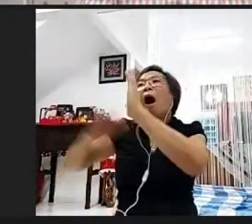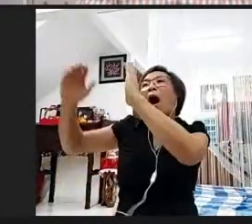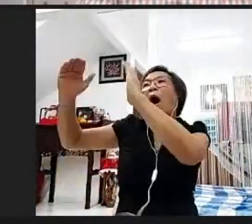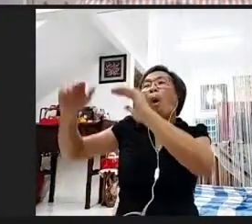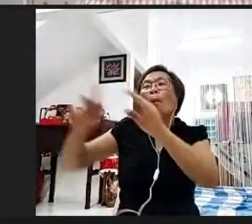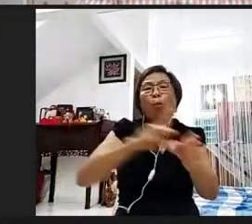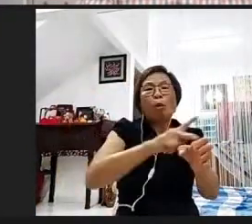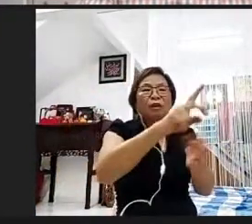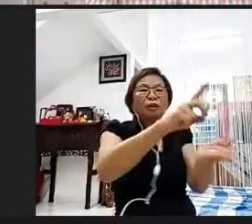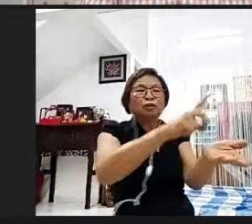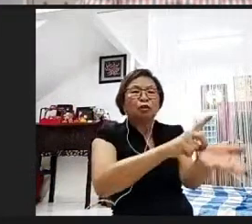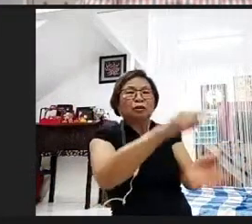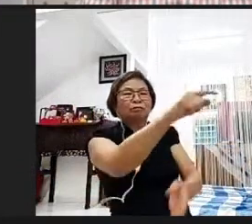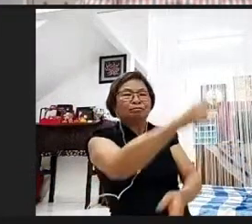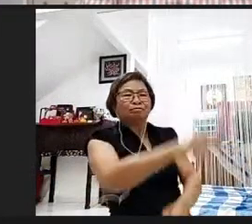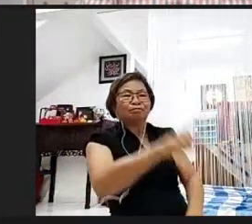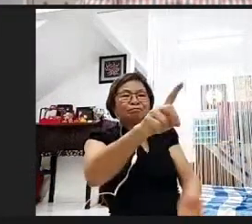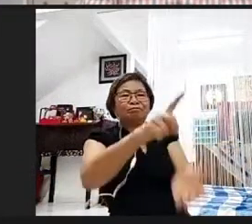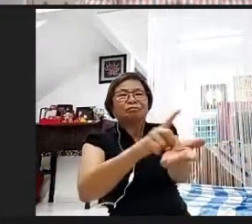tonight will address them.